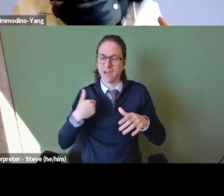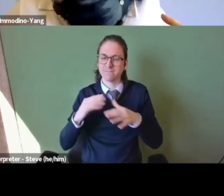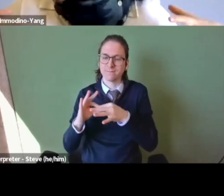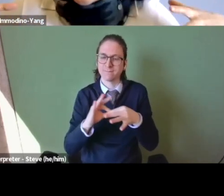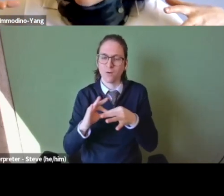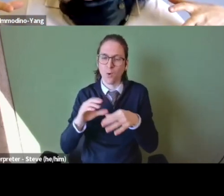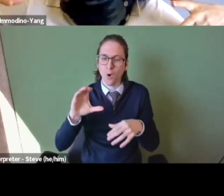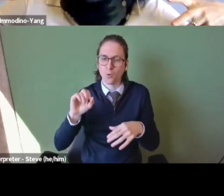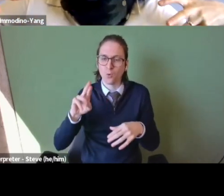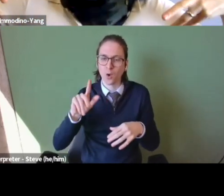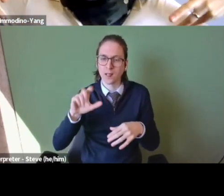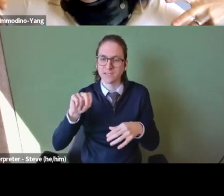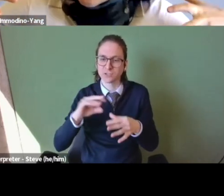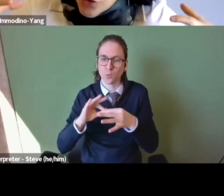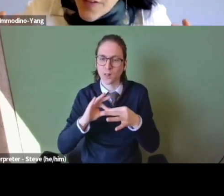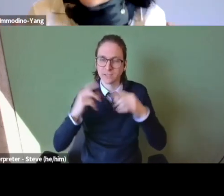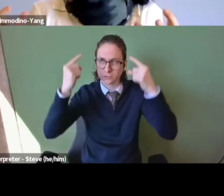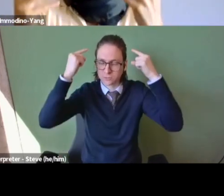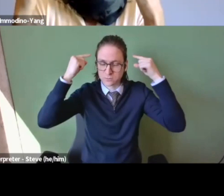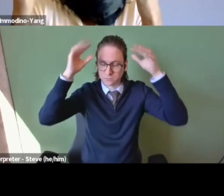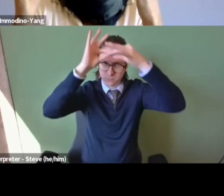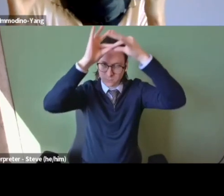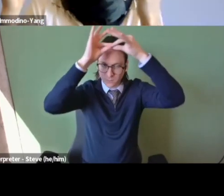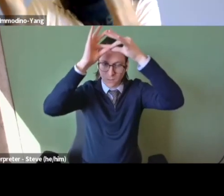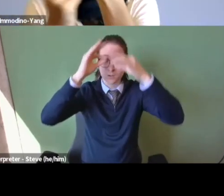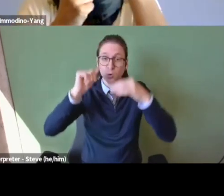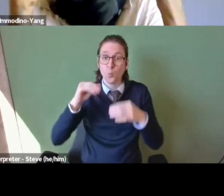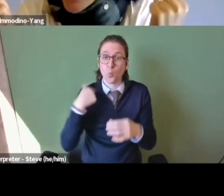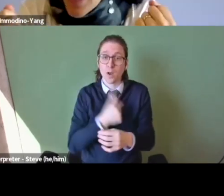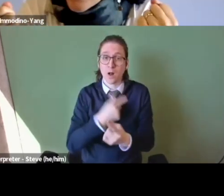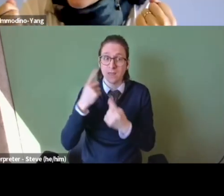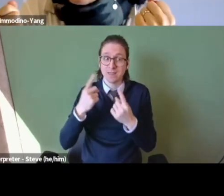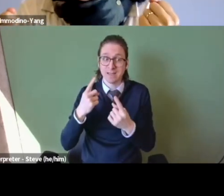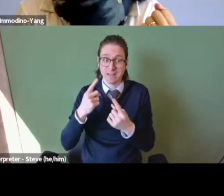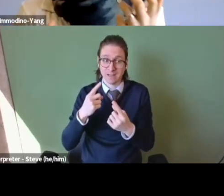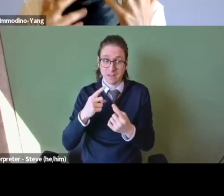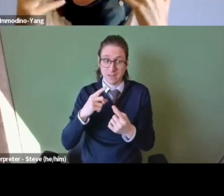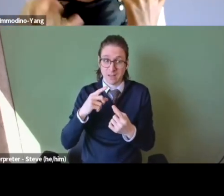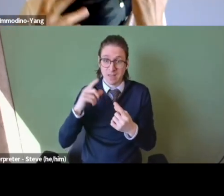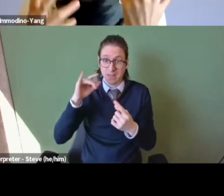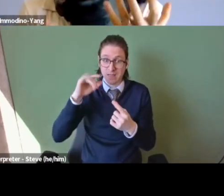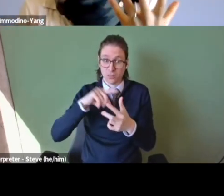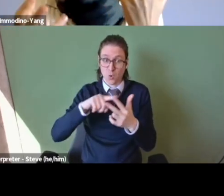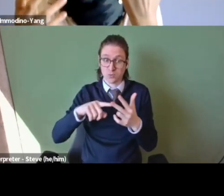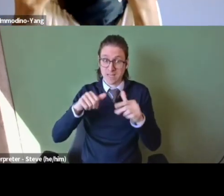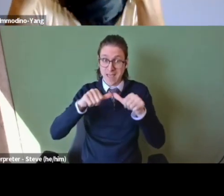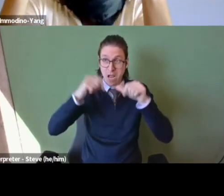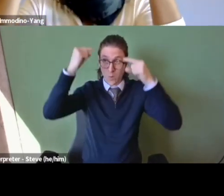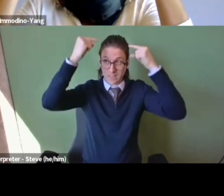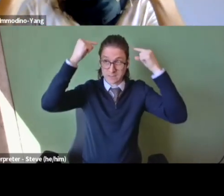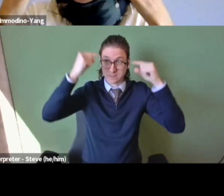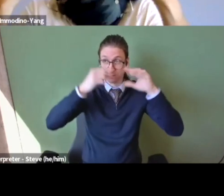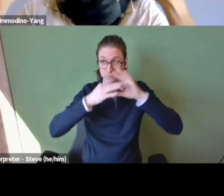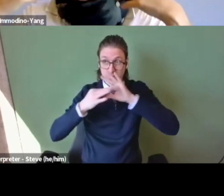these regions are becoming sort of engaged in a concerted way as people